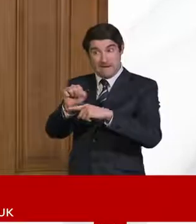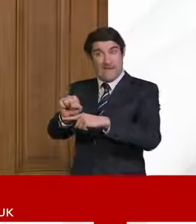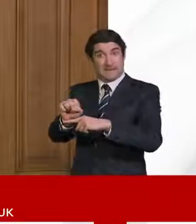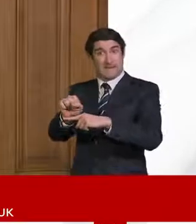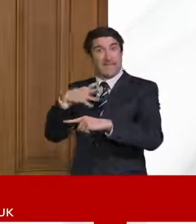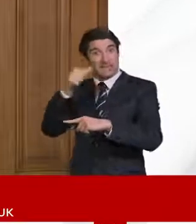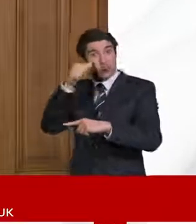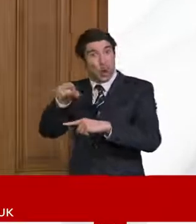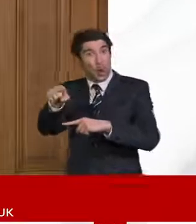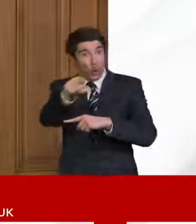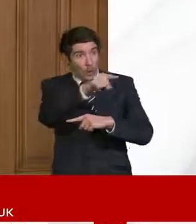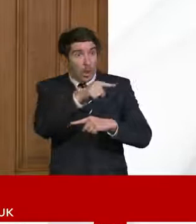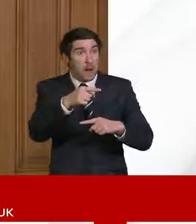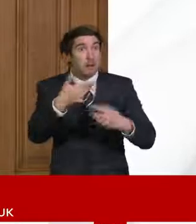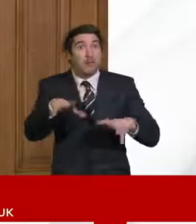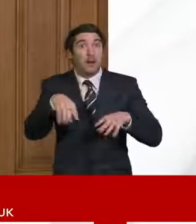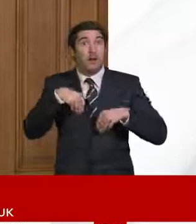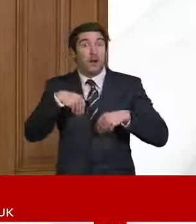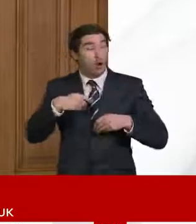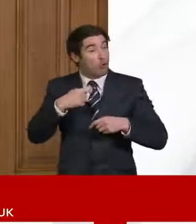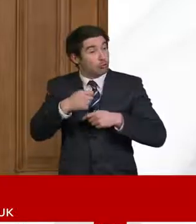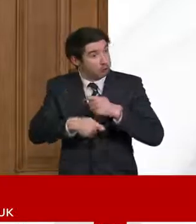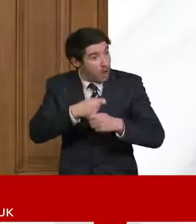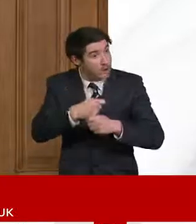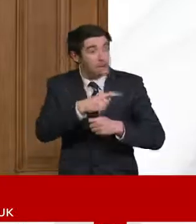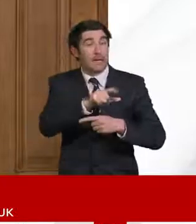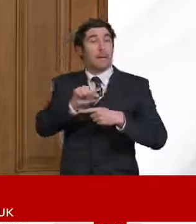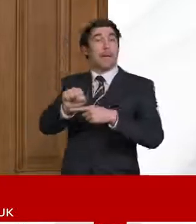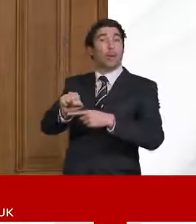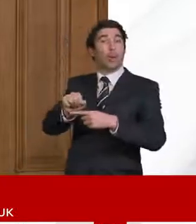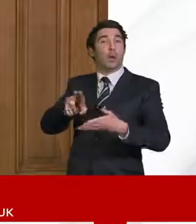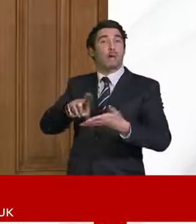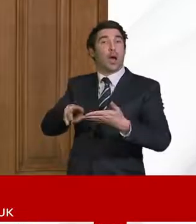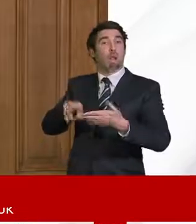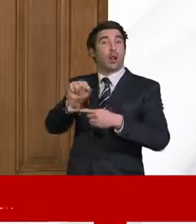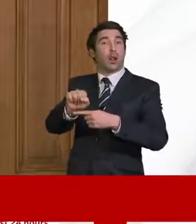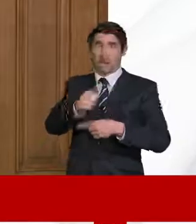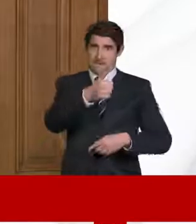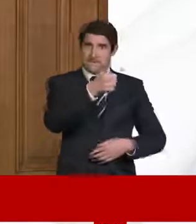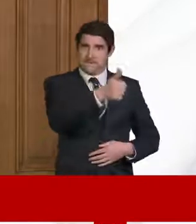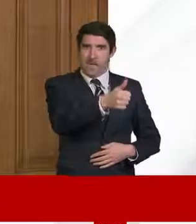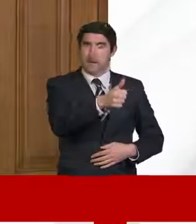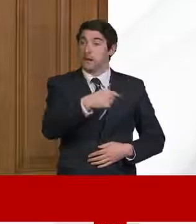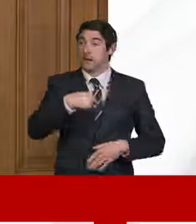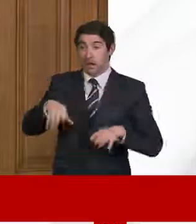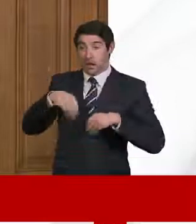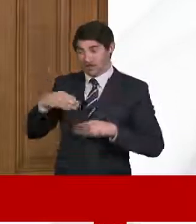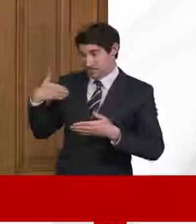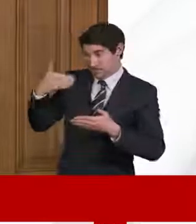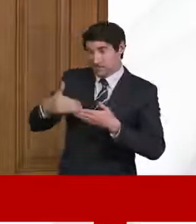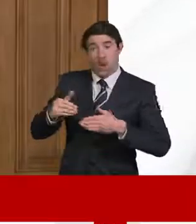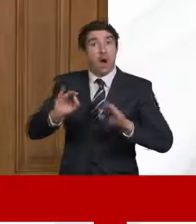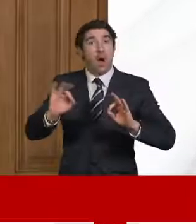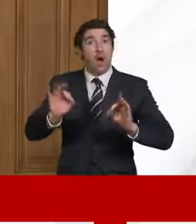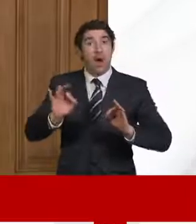to say, actually, we know this proportion of the population is still likely to get the disease, so what happens to our second spike, potentially, if